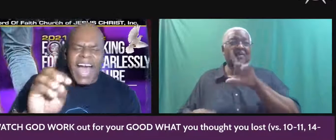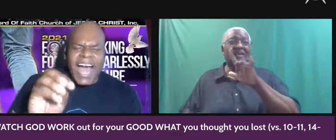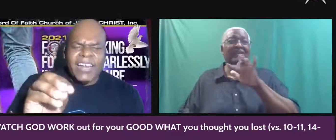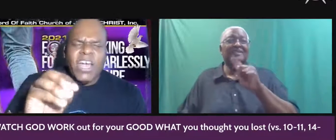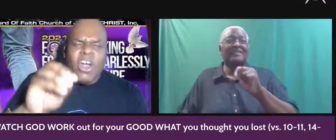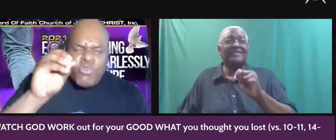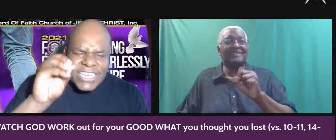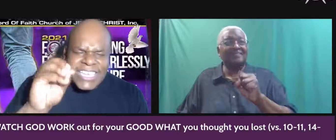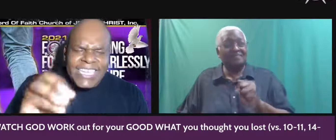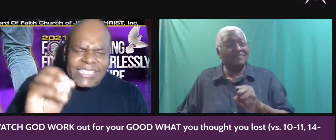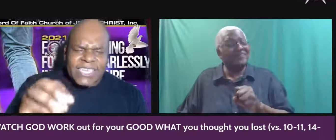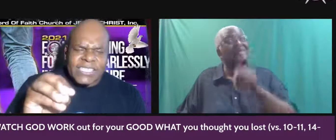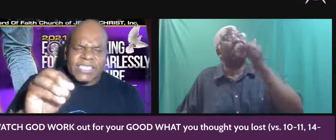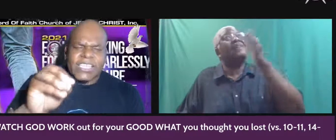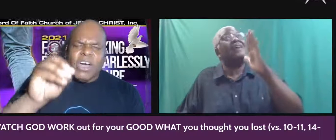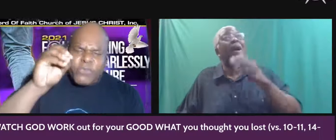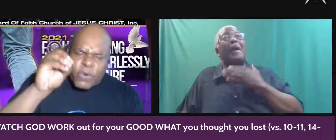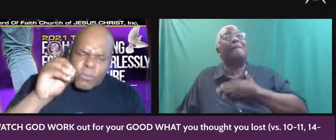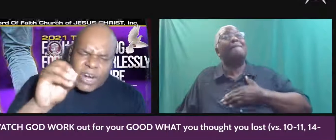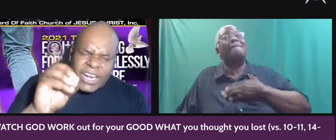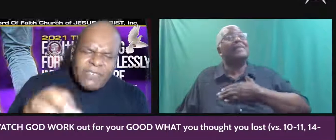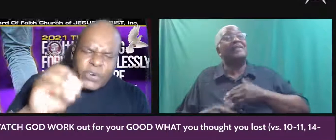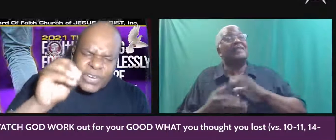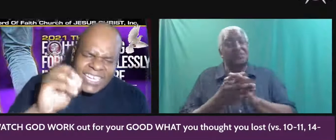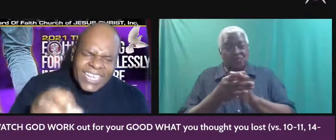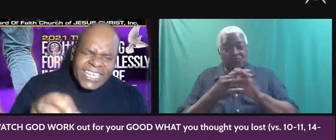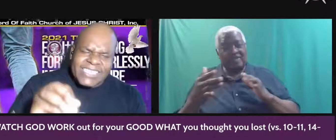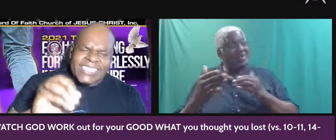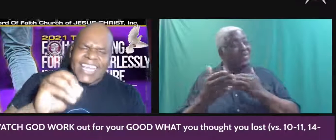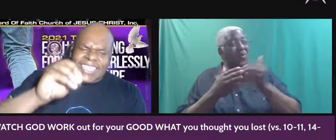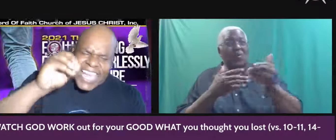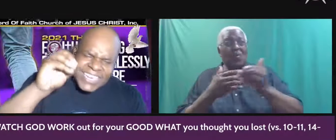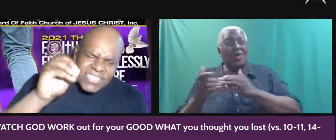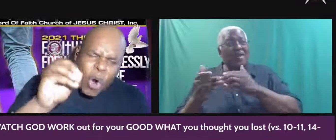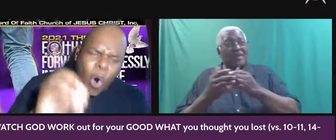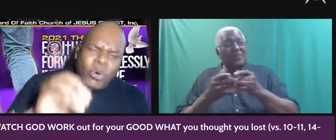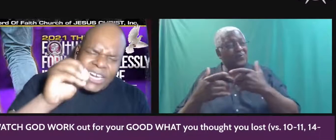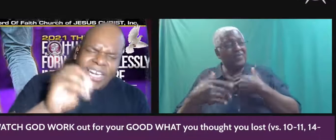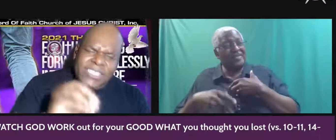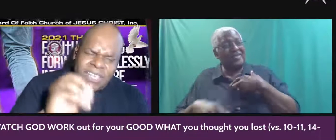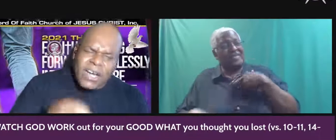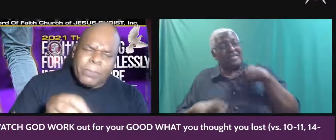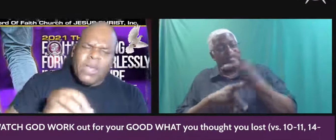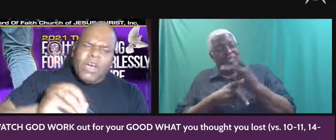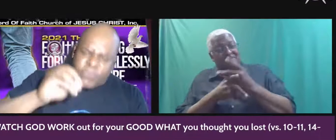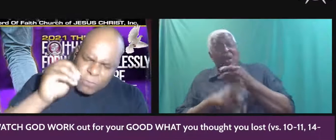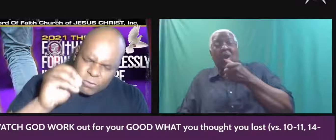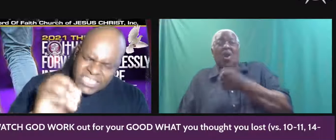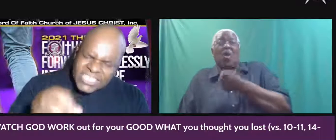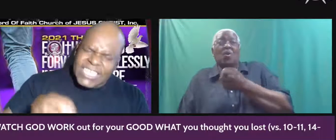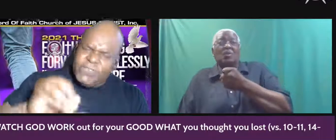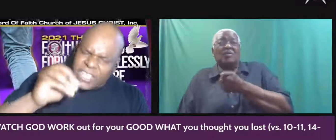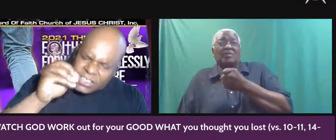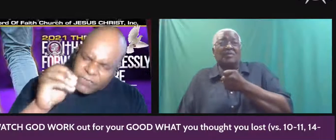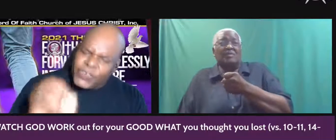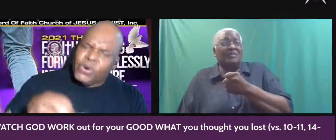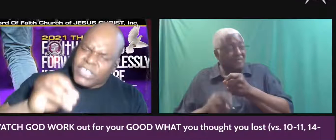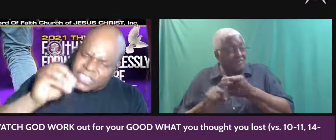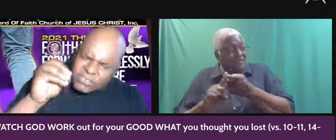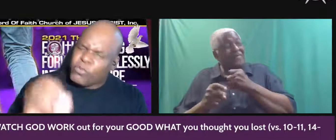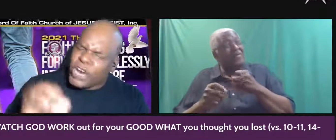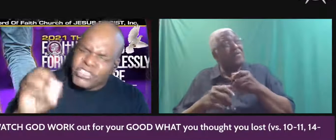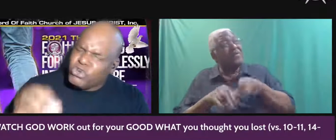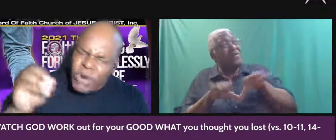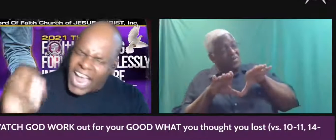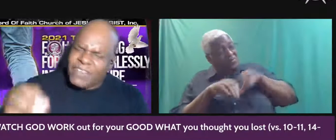man. God, release us from whatever it is that is holding us up from receiving the